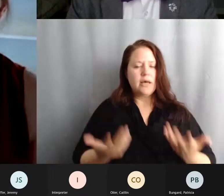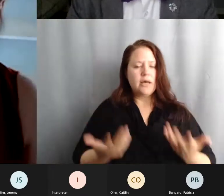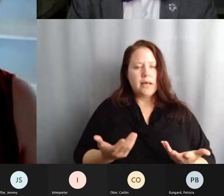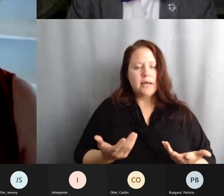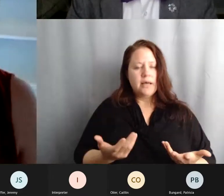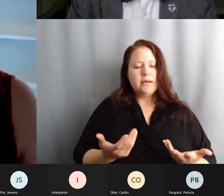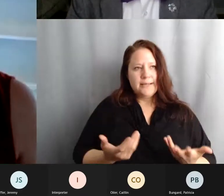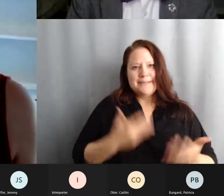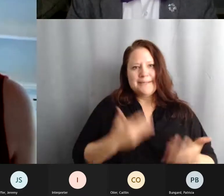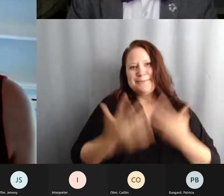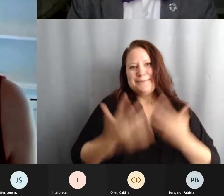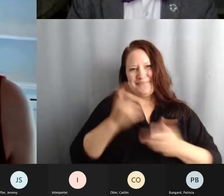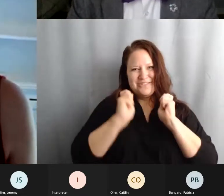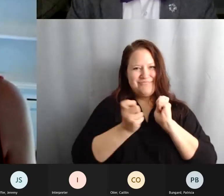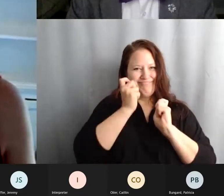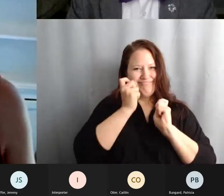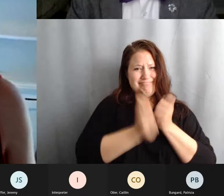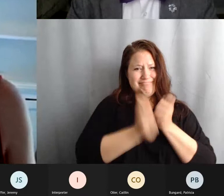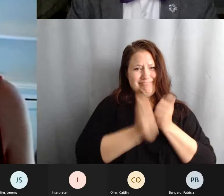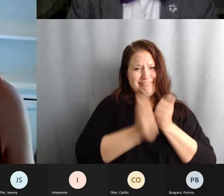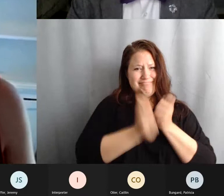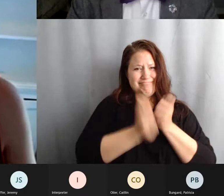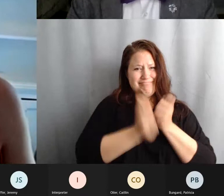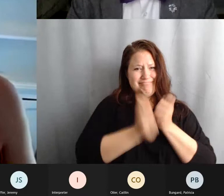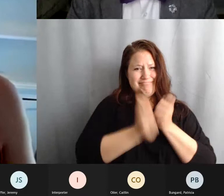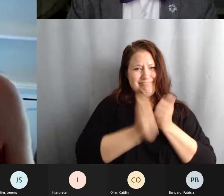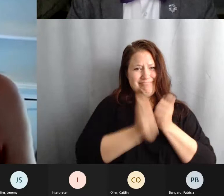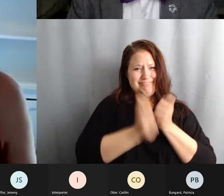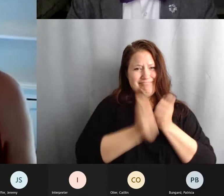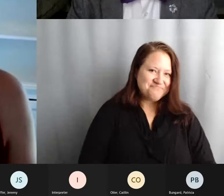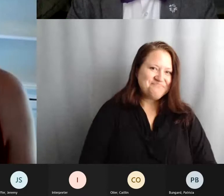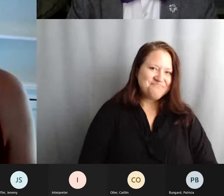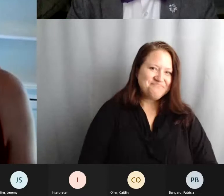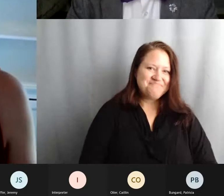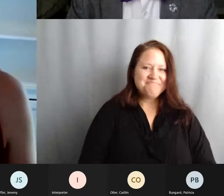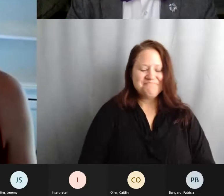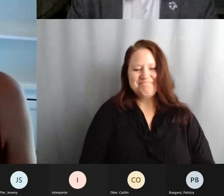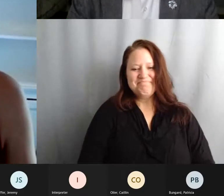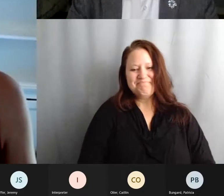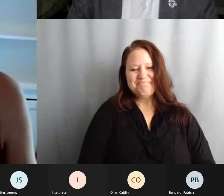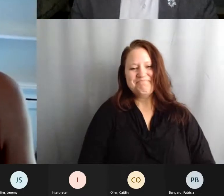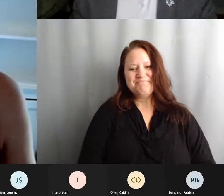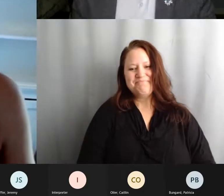on that continuously.